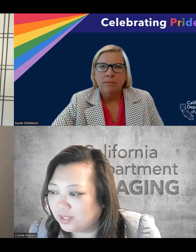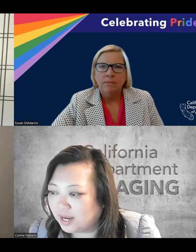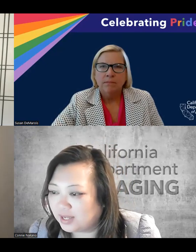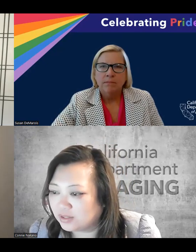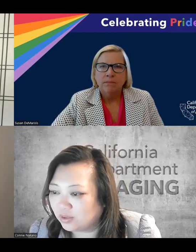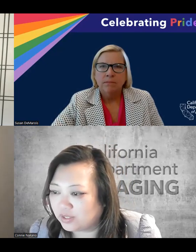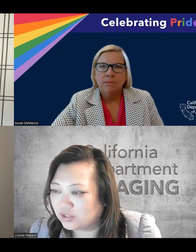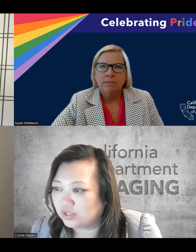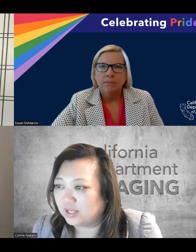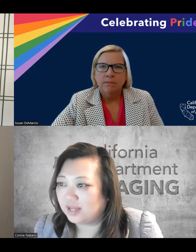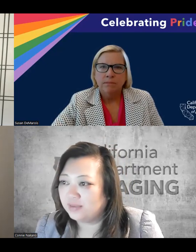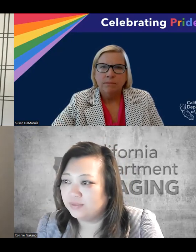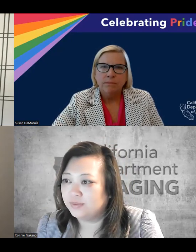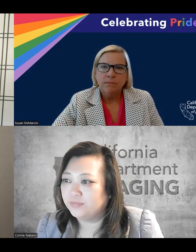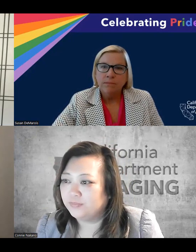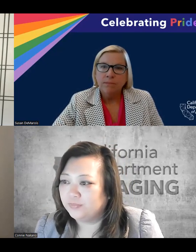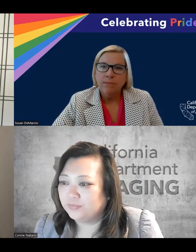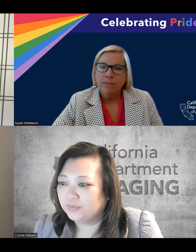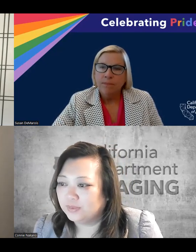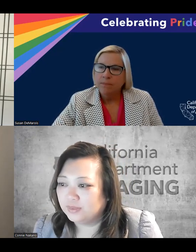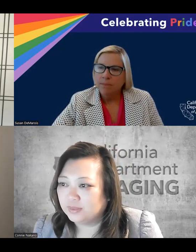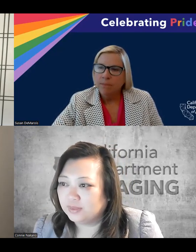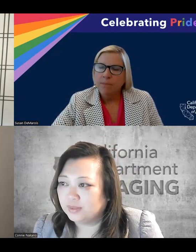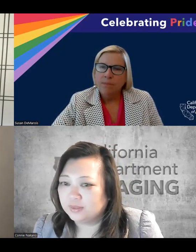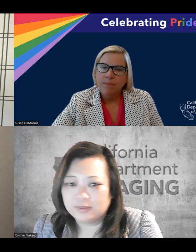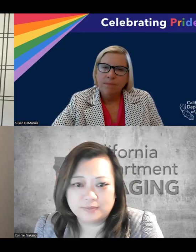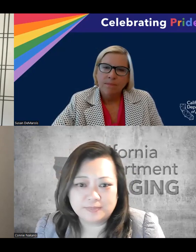and you can ask your question live.